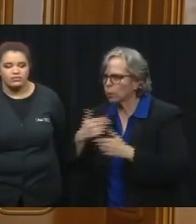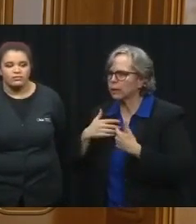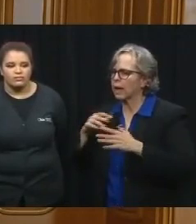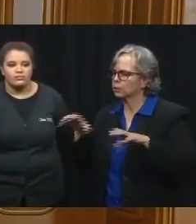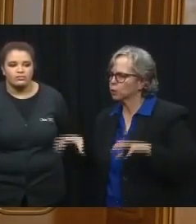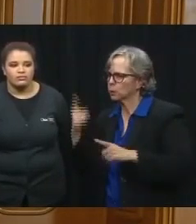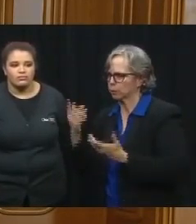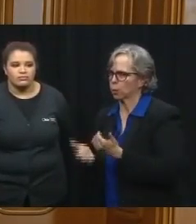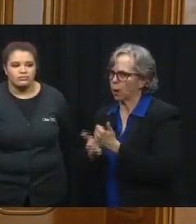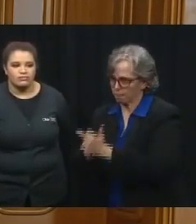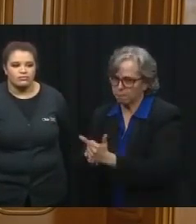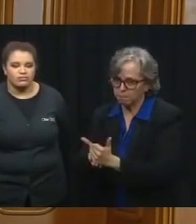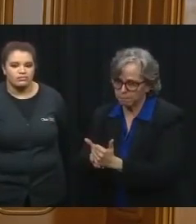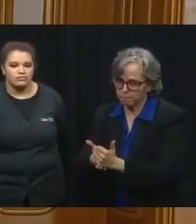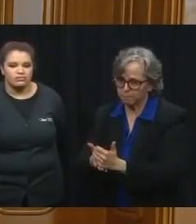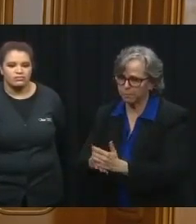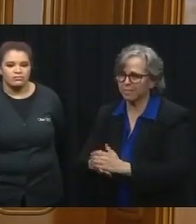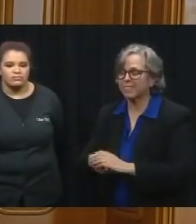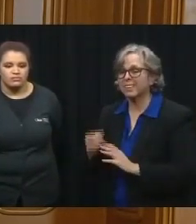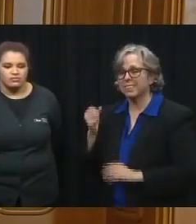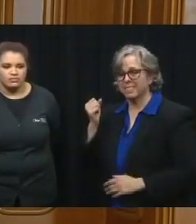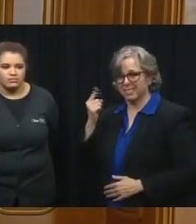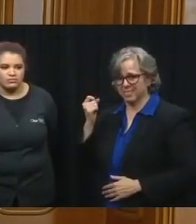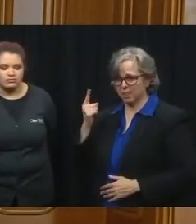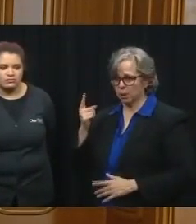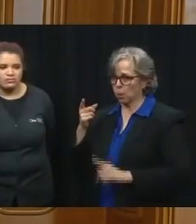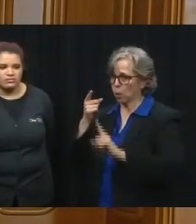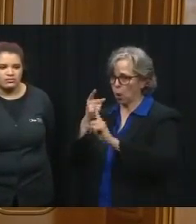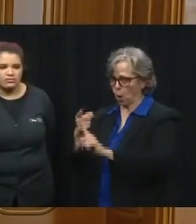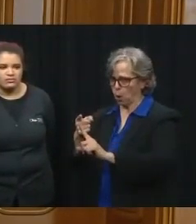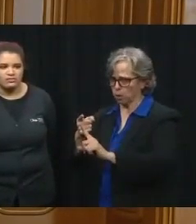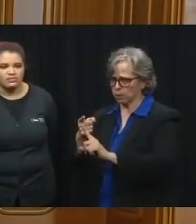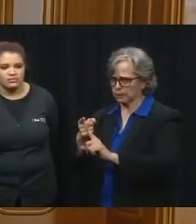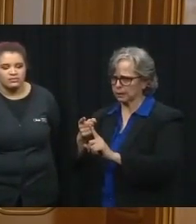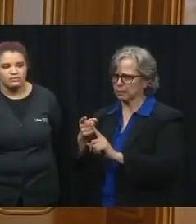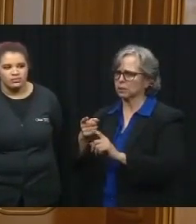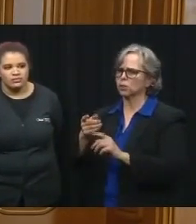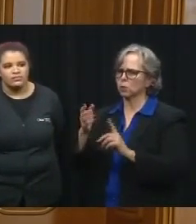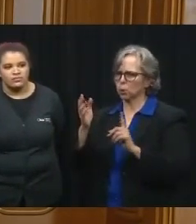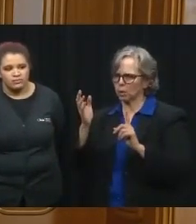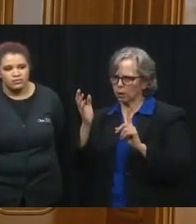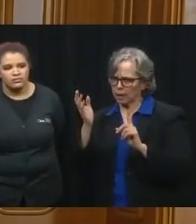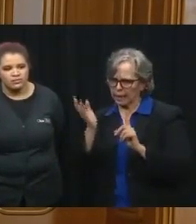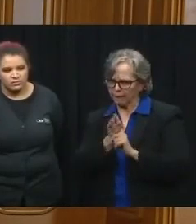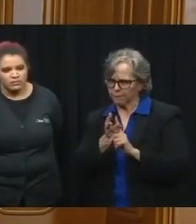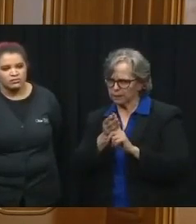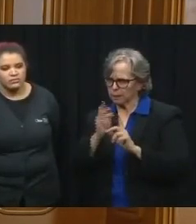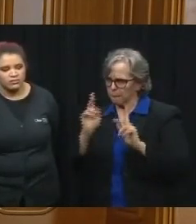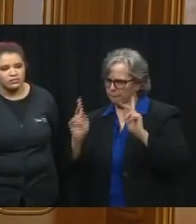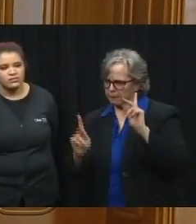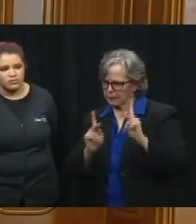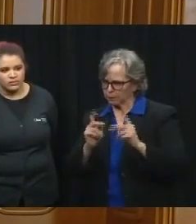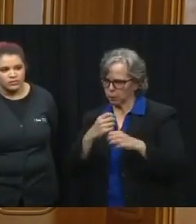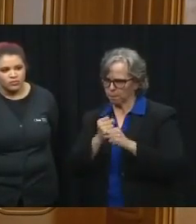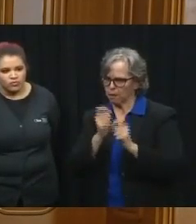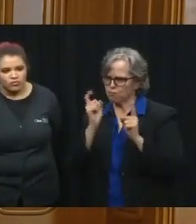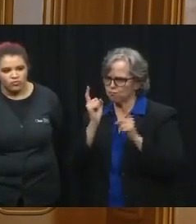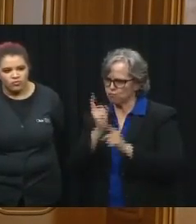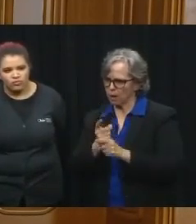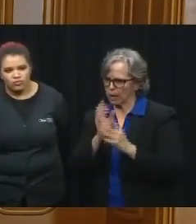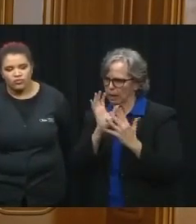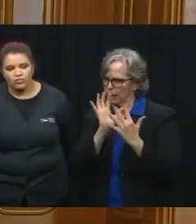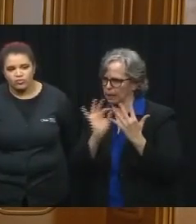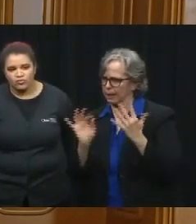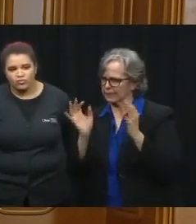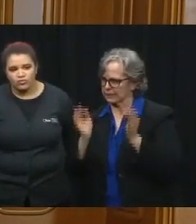the goal is to get people to do what's right. And so, if we came upon a situation like that,